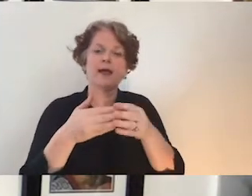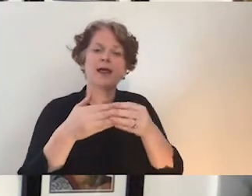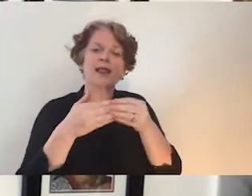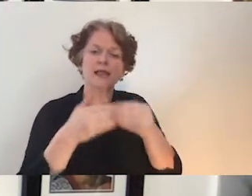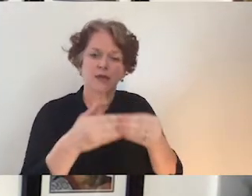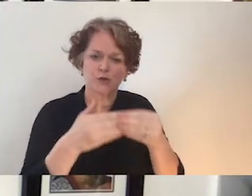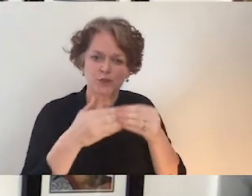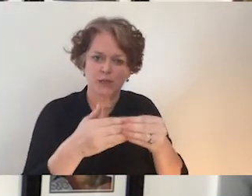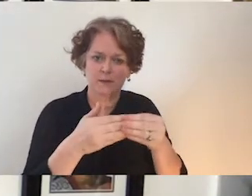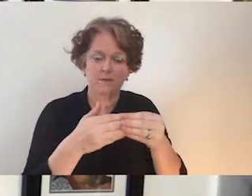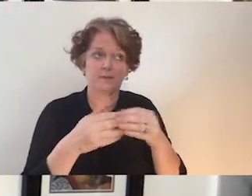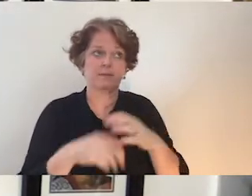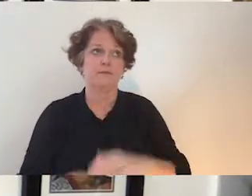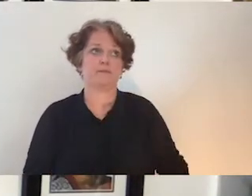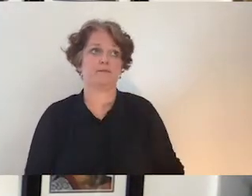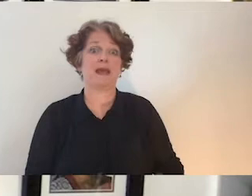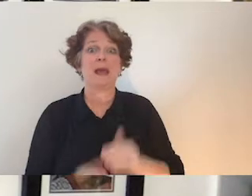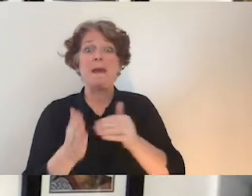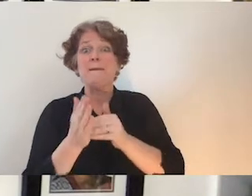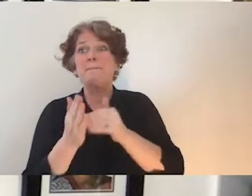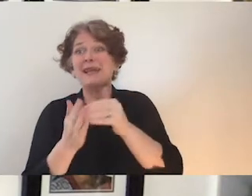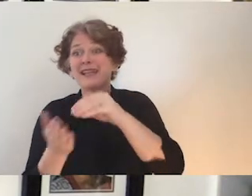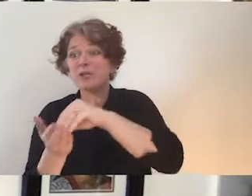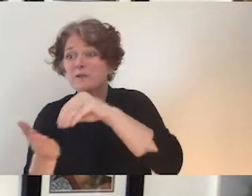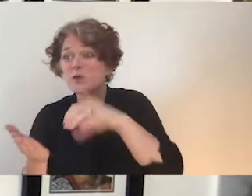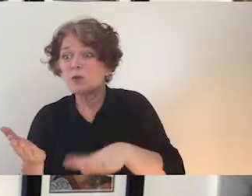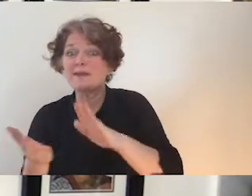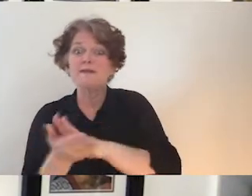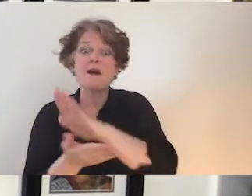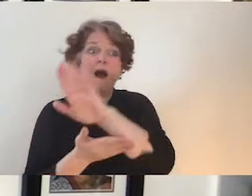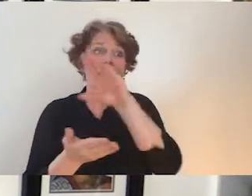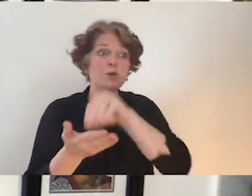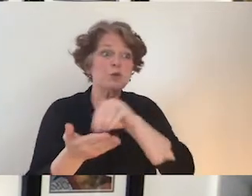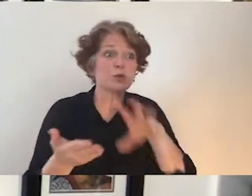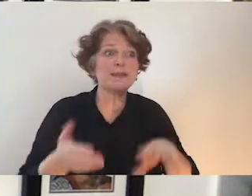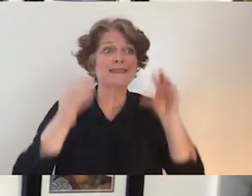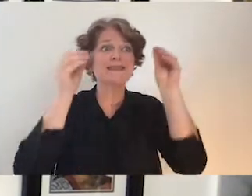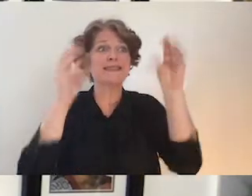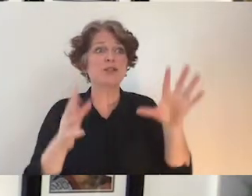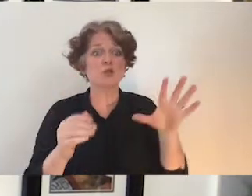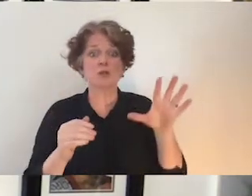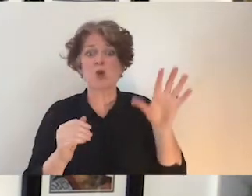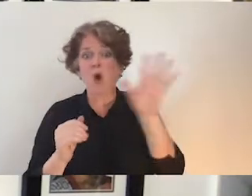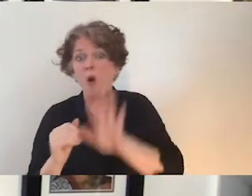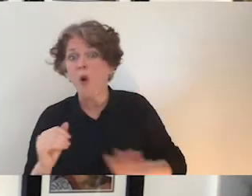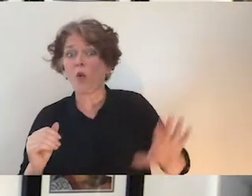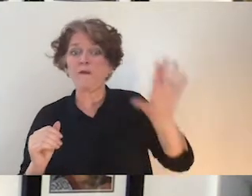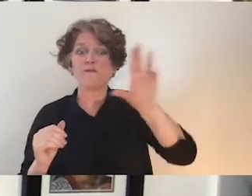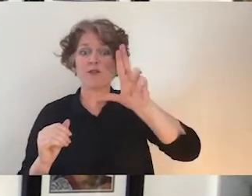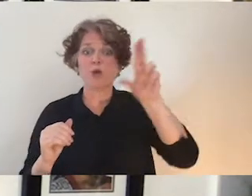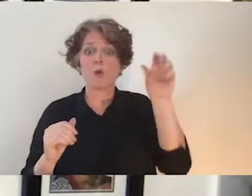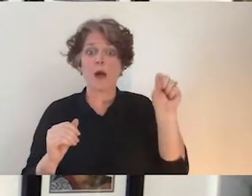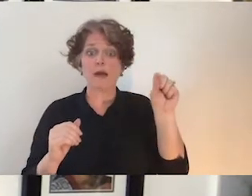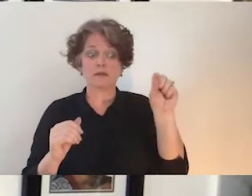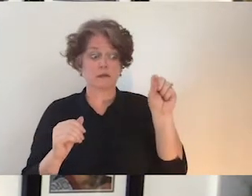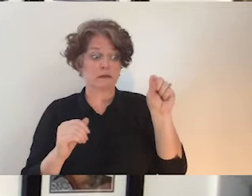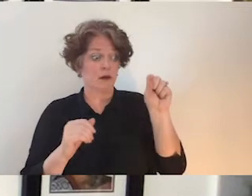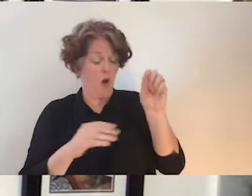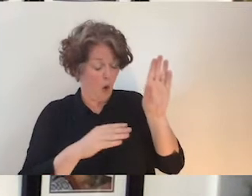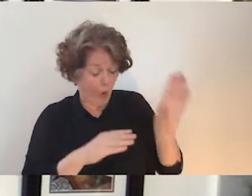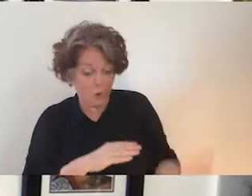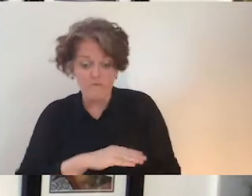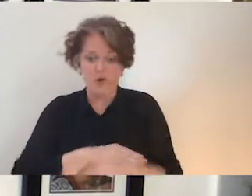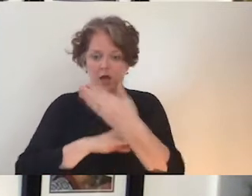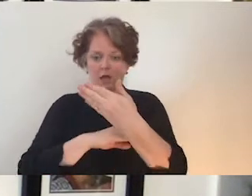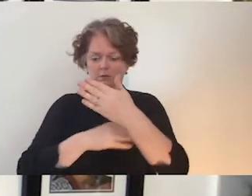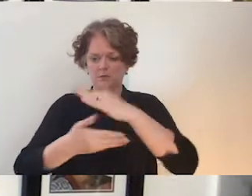and leadership. Millions of children, college students, and educators across the country have found